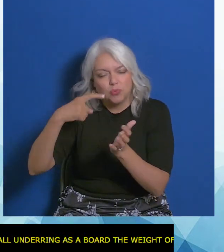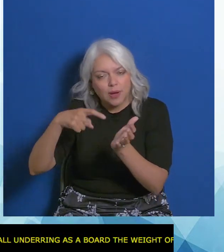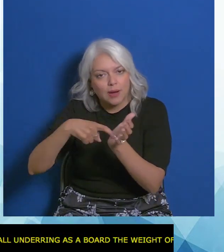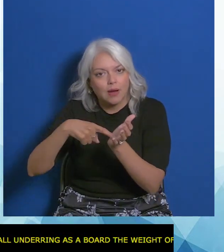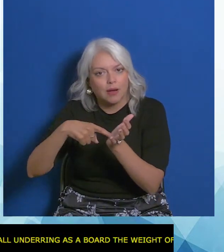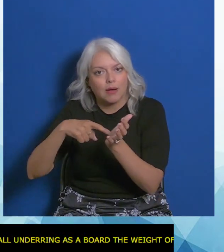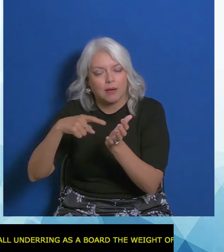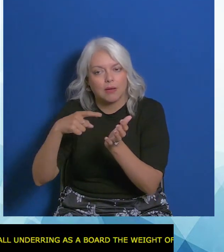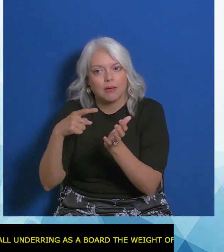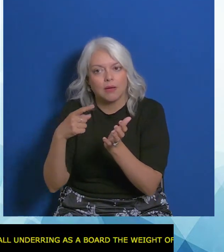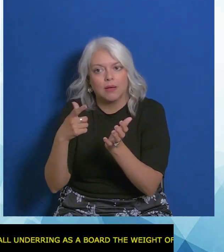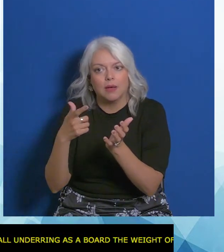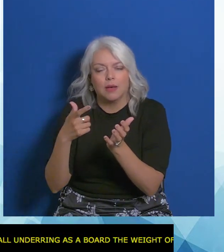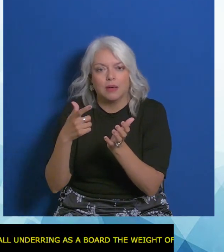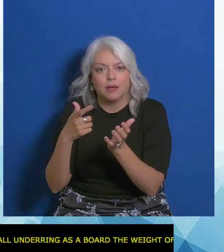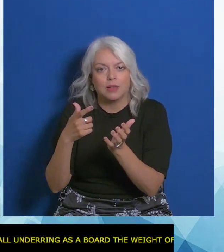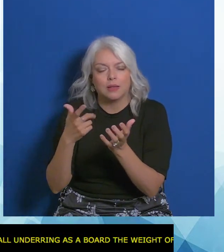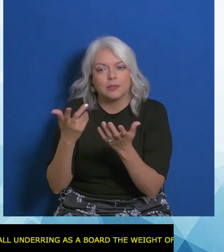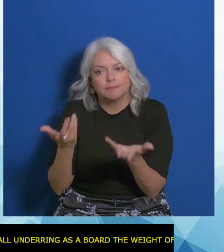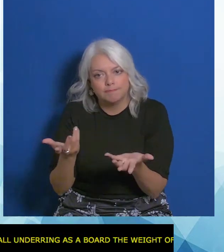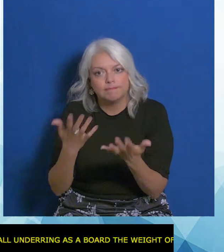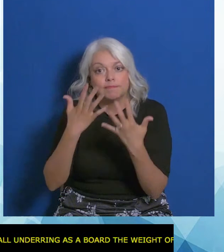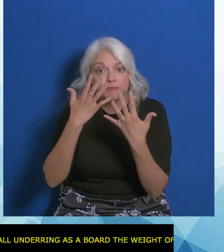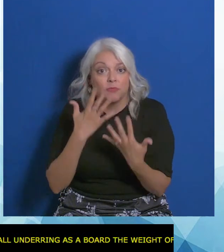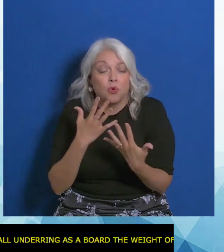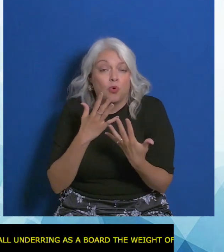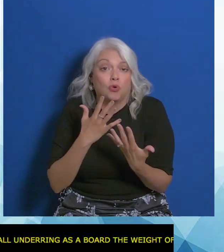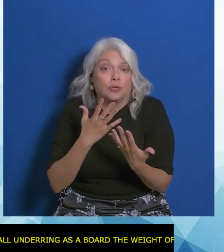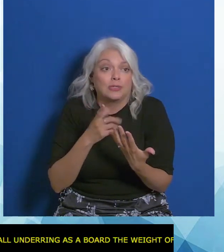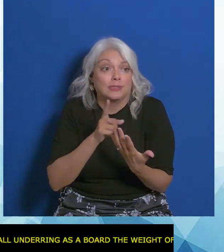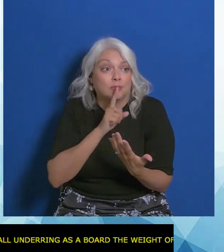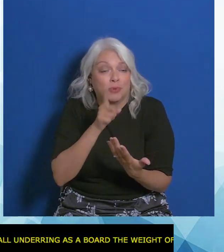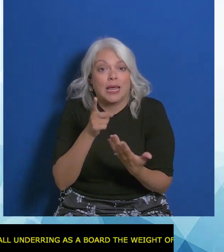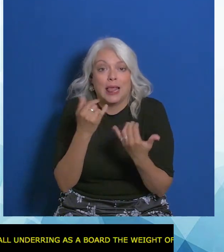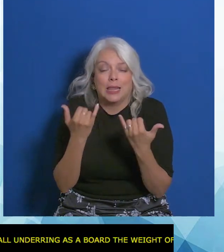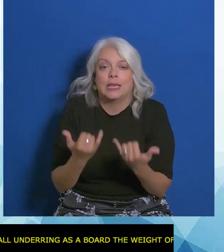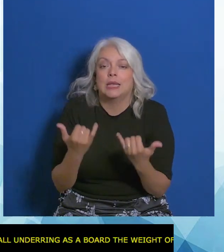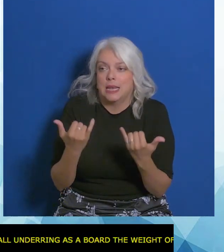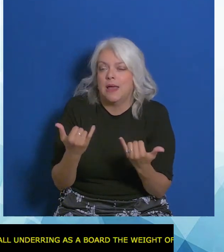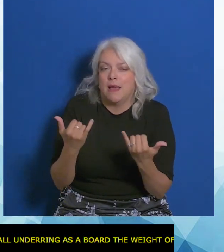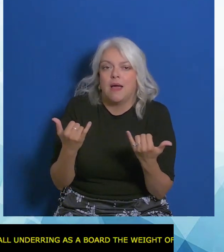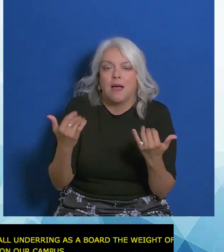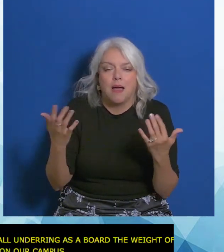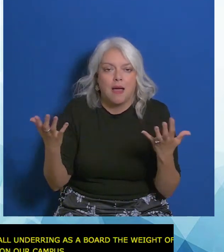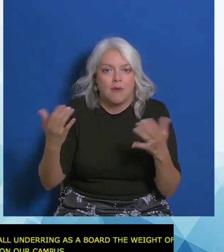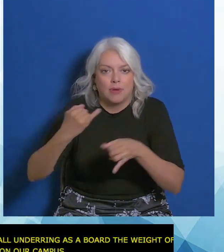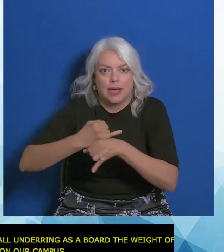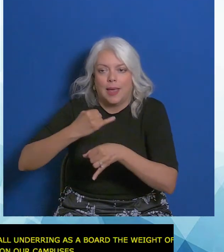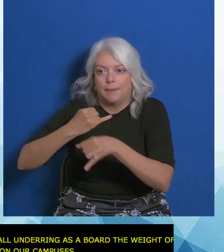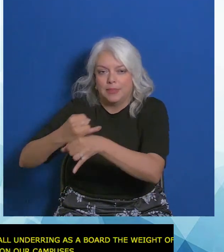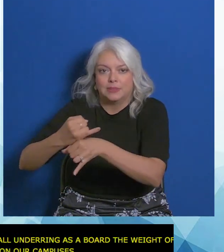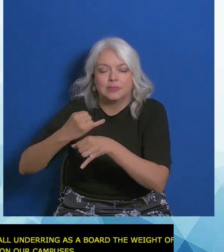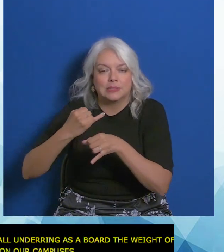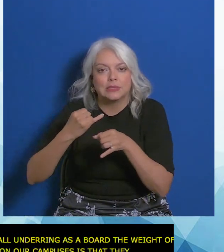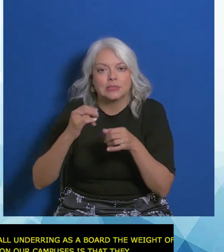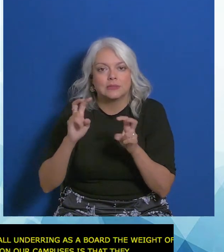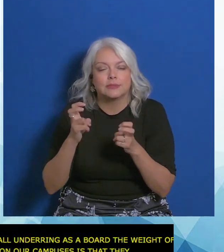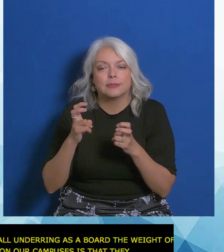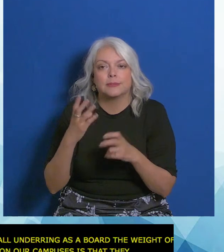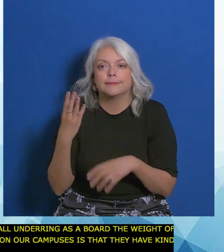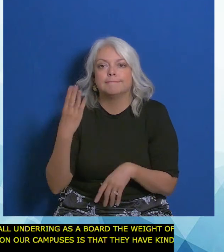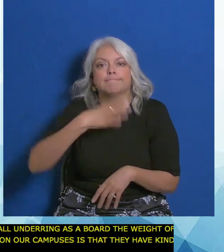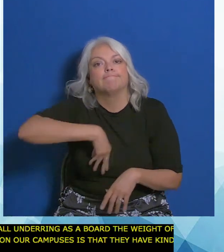recognize that the unfortunate reality on our campuses is that they have kind of gone under the